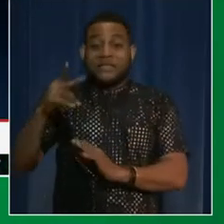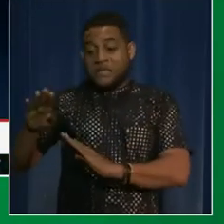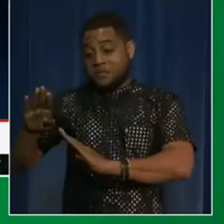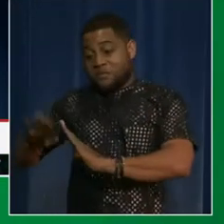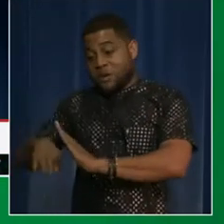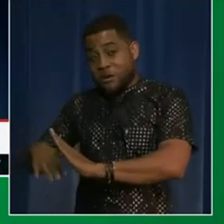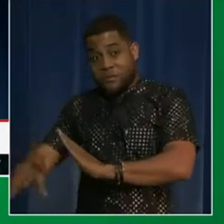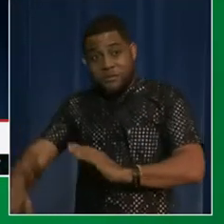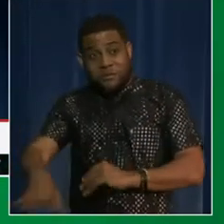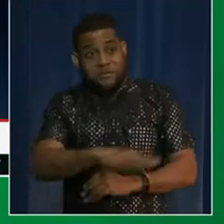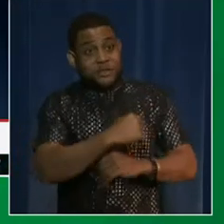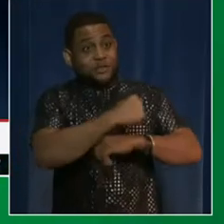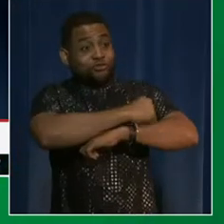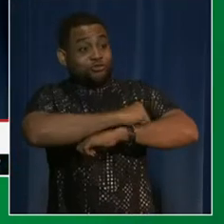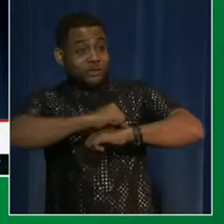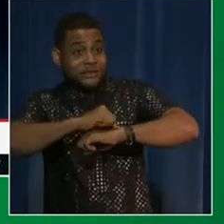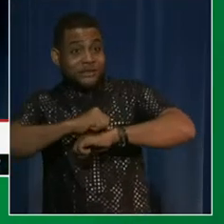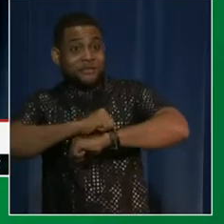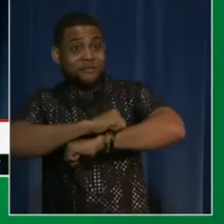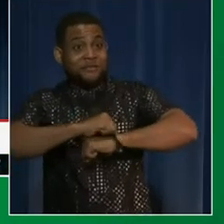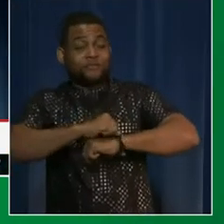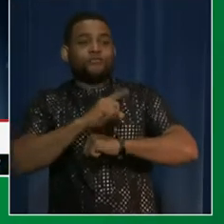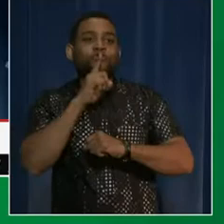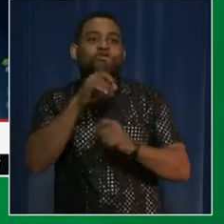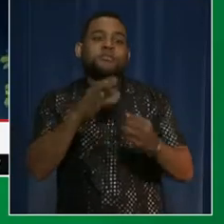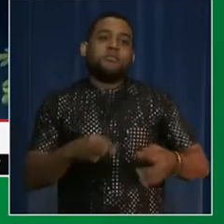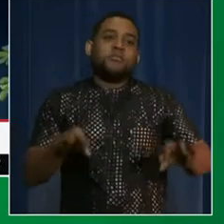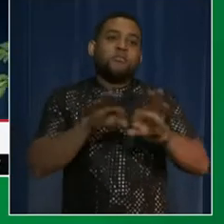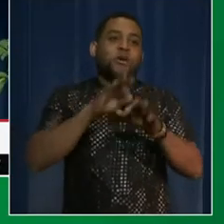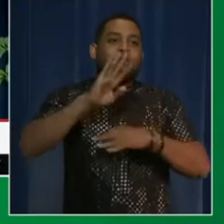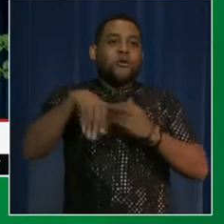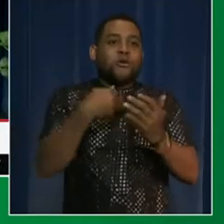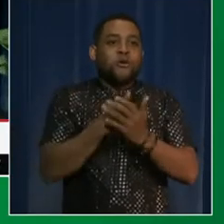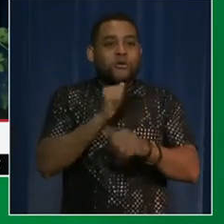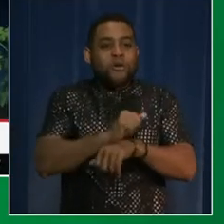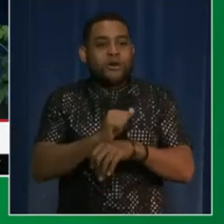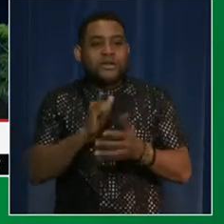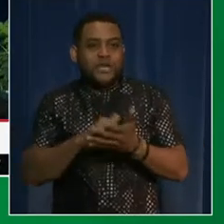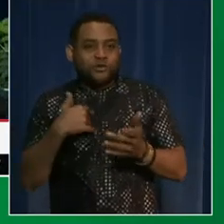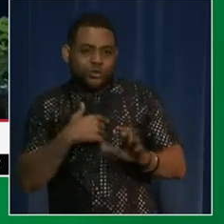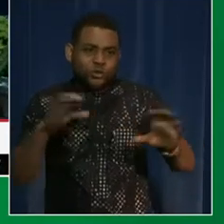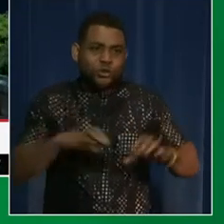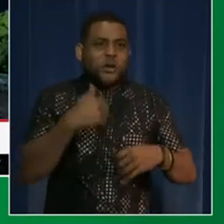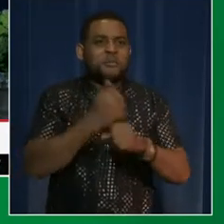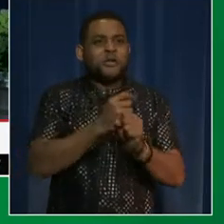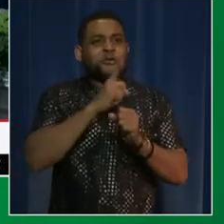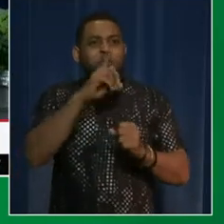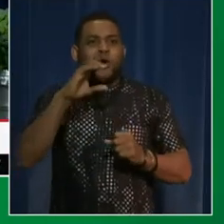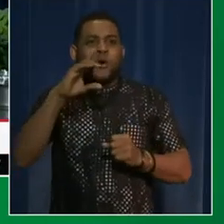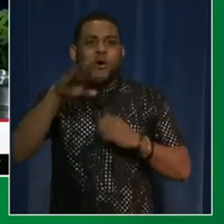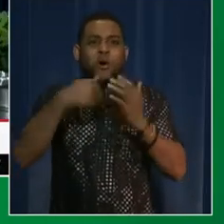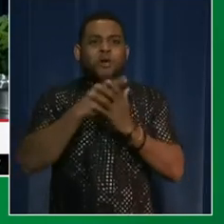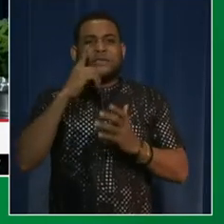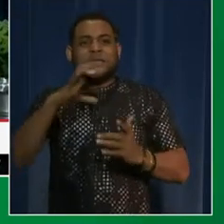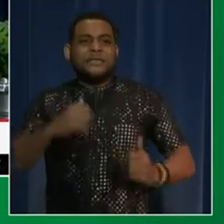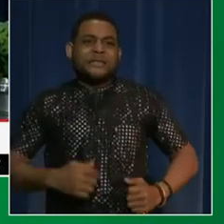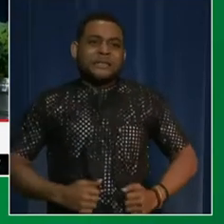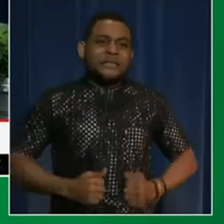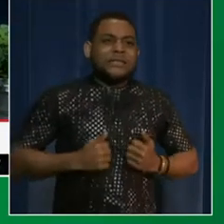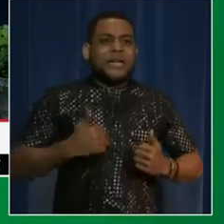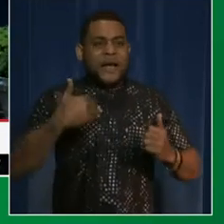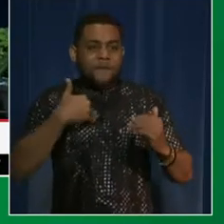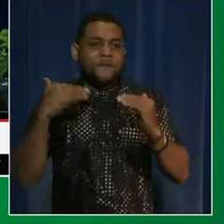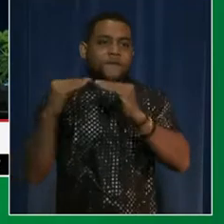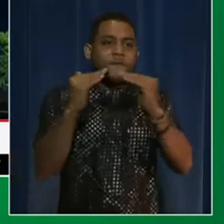One, it's important that all the work we do is to give more Washingtonians a fair shot. But the one that we're all in charge of today, and that you all